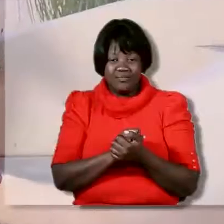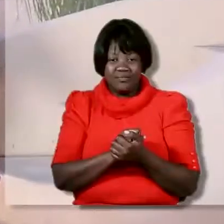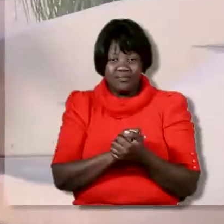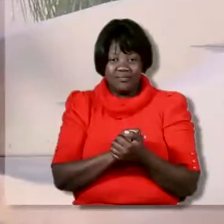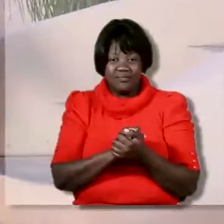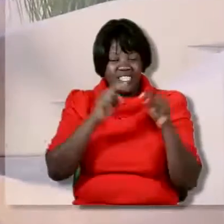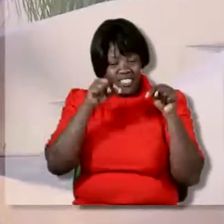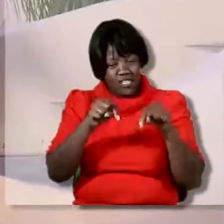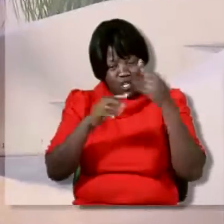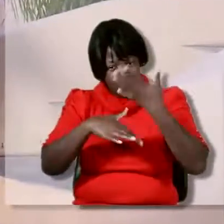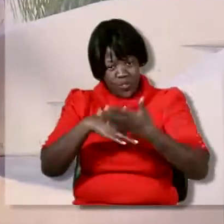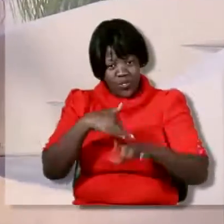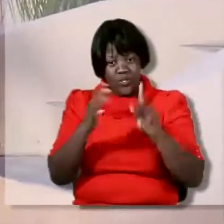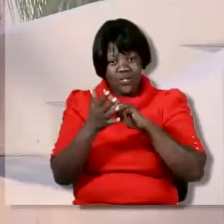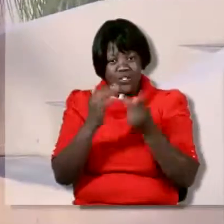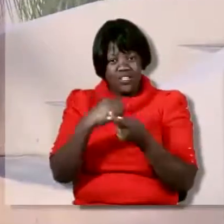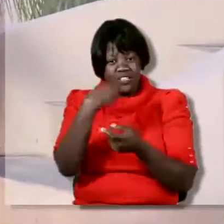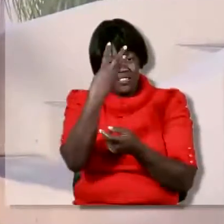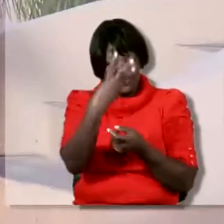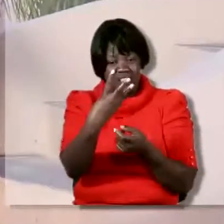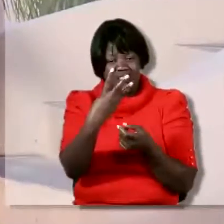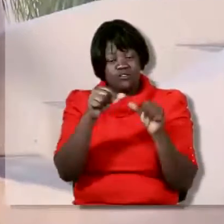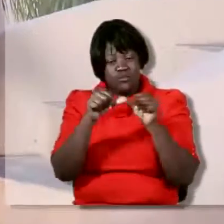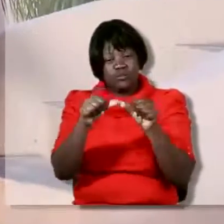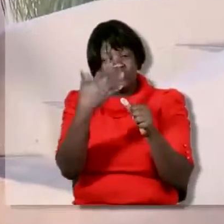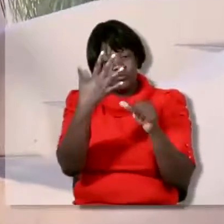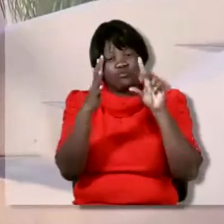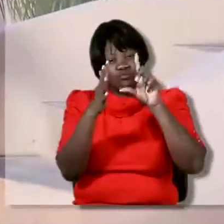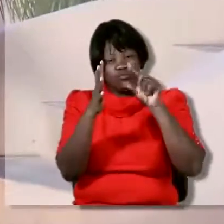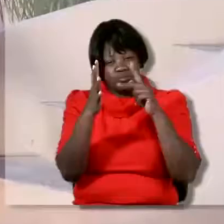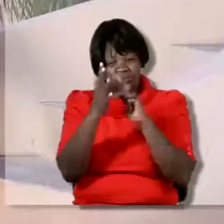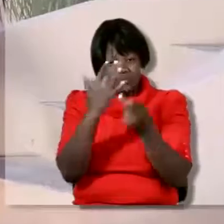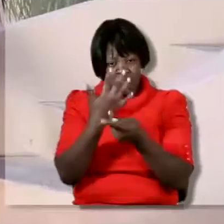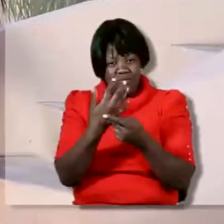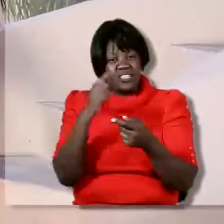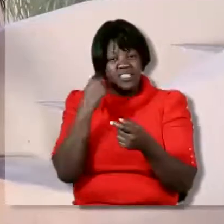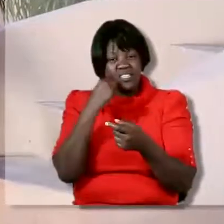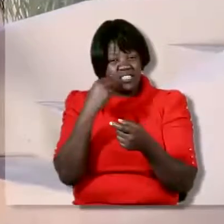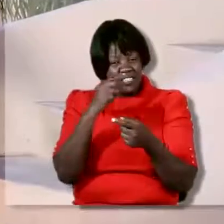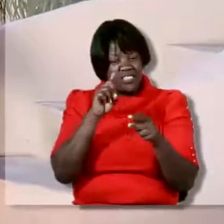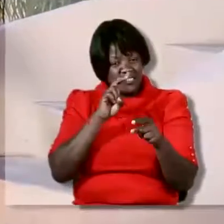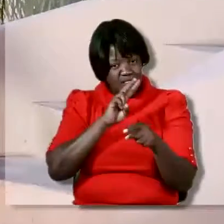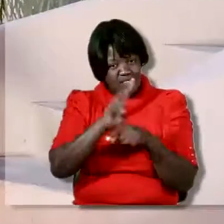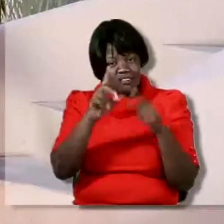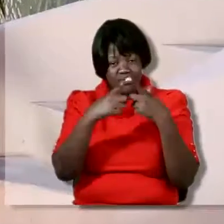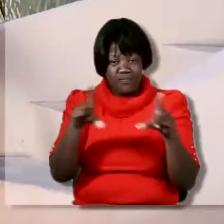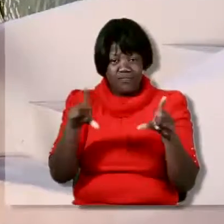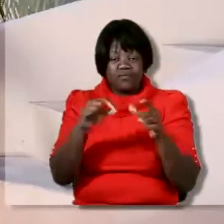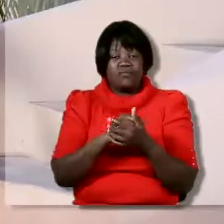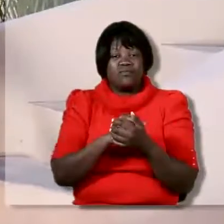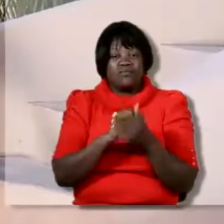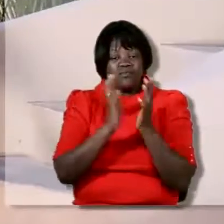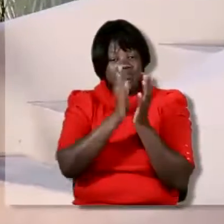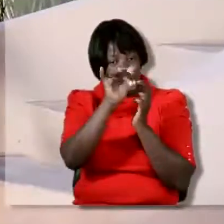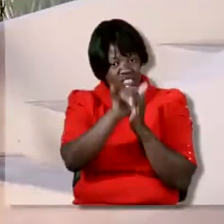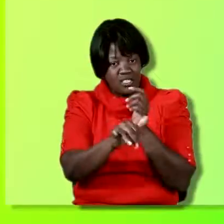Viewers, this wraps up Lesson 3 in our 5-part series for English second language learners. But don't go just yet, as we